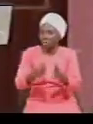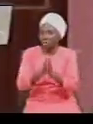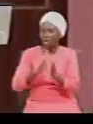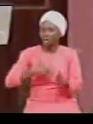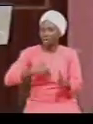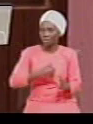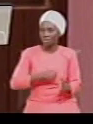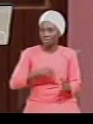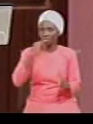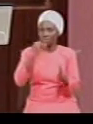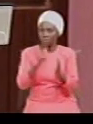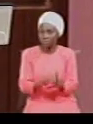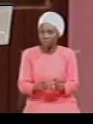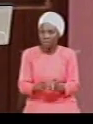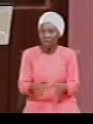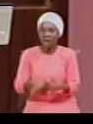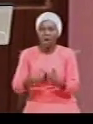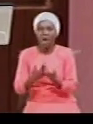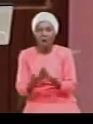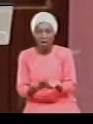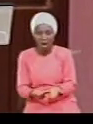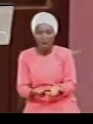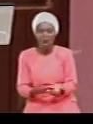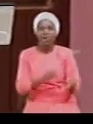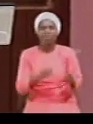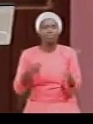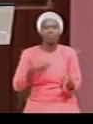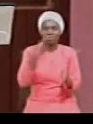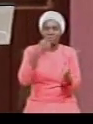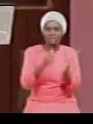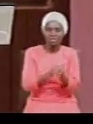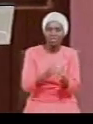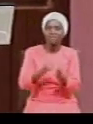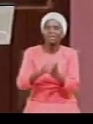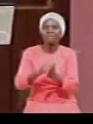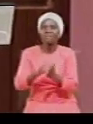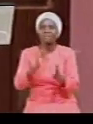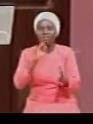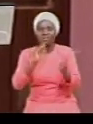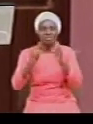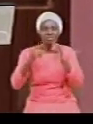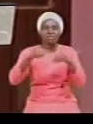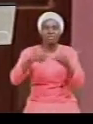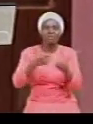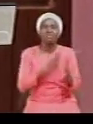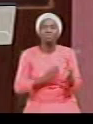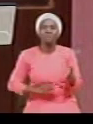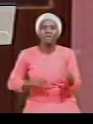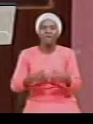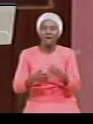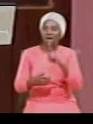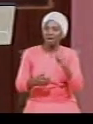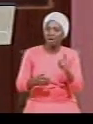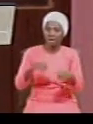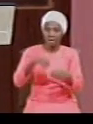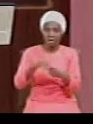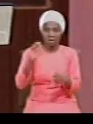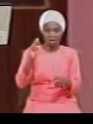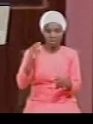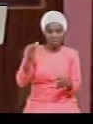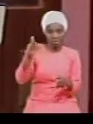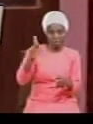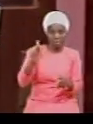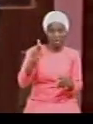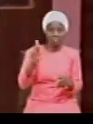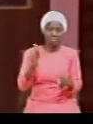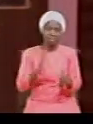is, how do we say that that refers to Christ? Mark chapter 12. I'm reading from